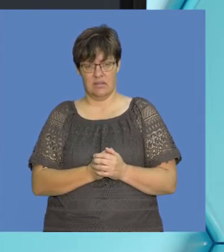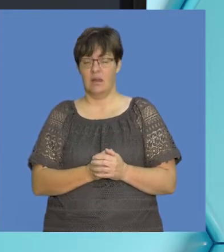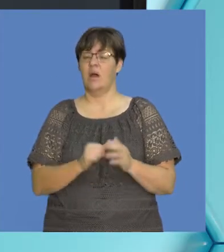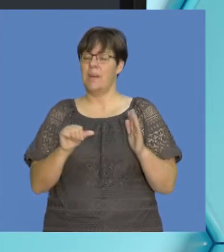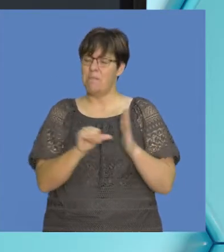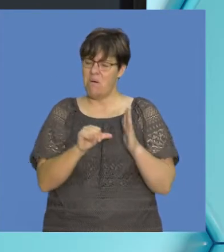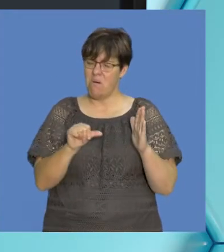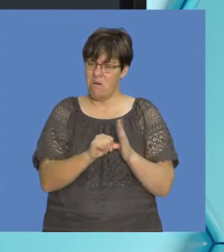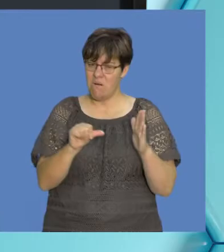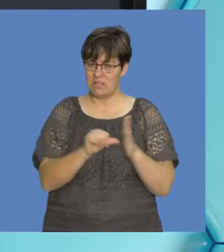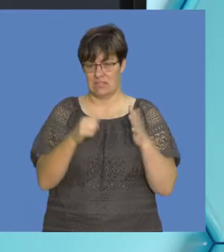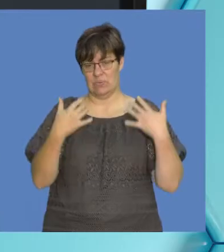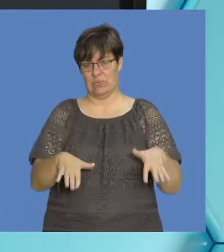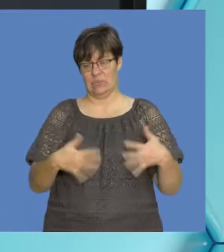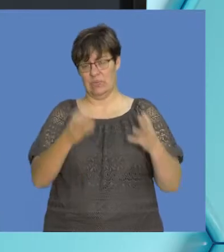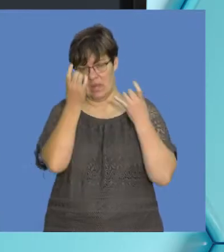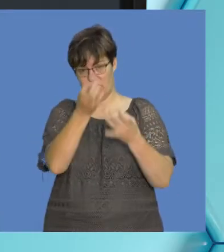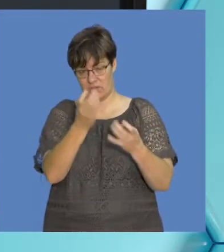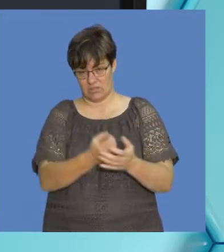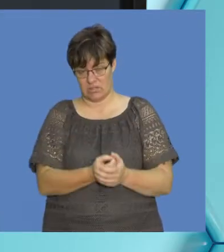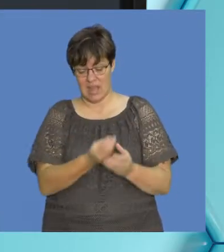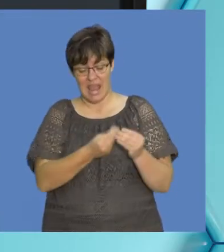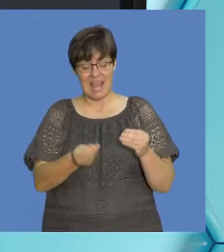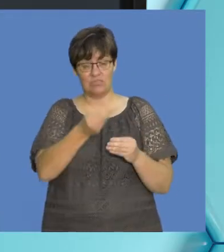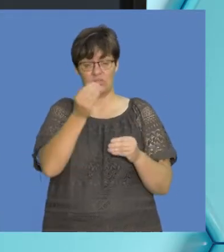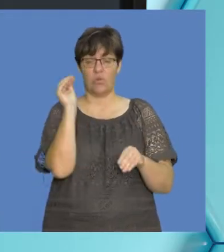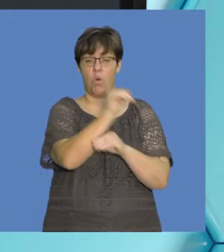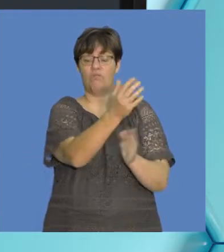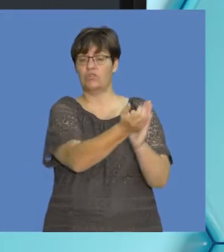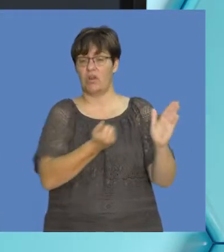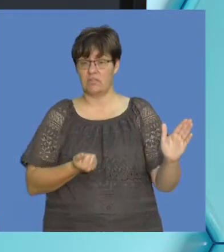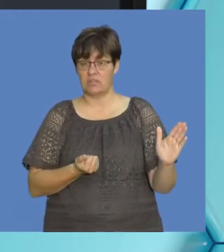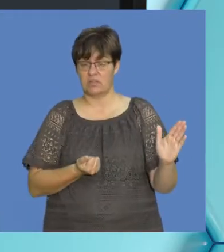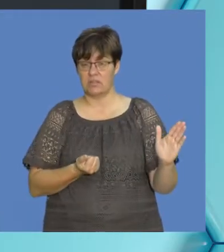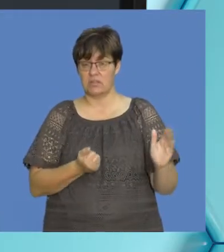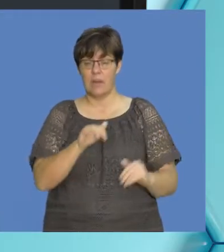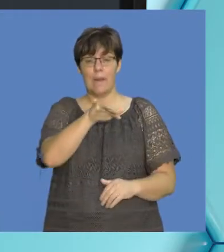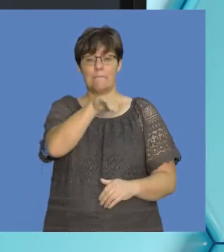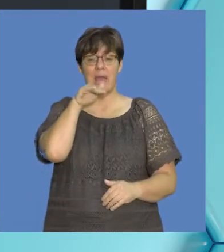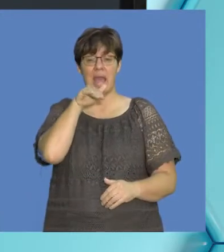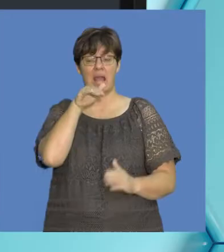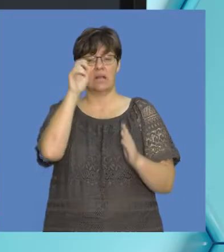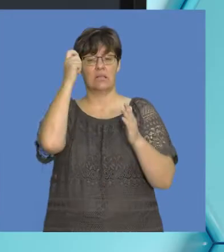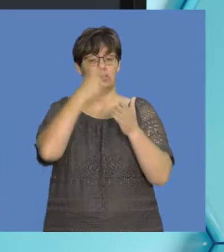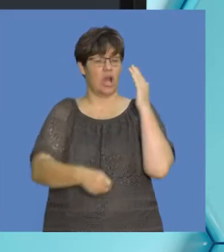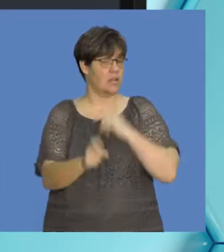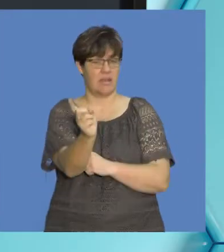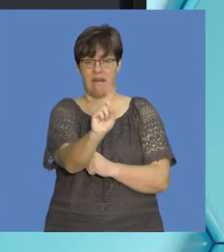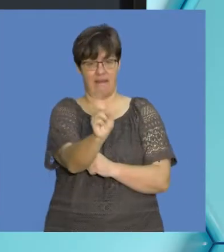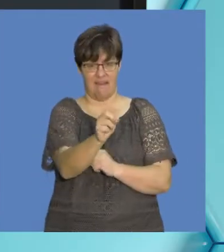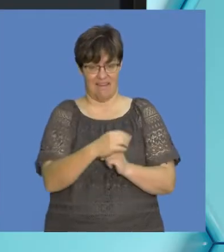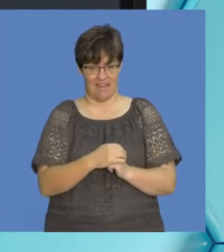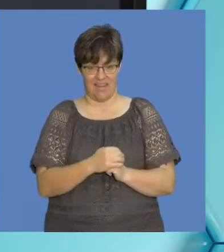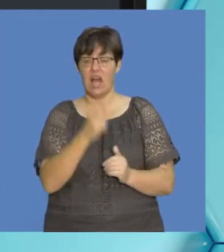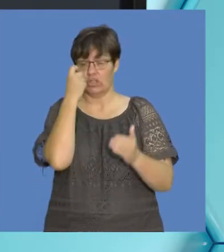critical information. Interest on overdraft is not a bank charge. Yes,